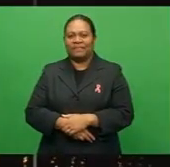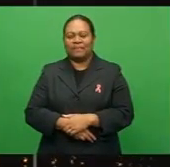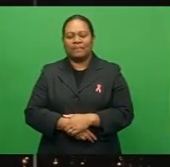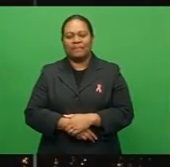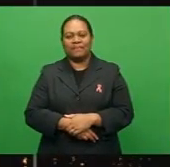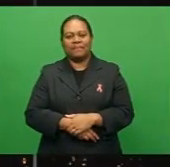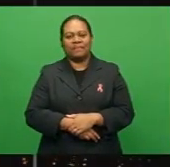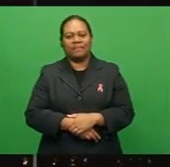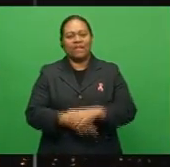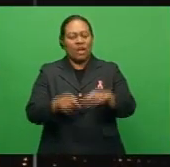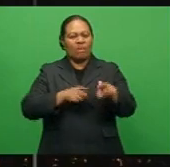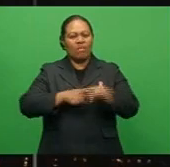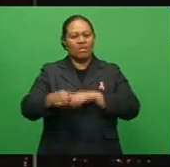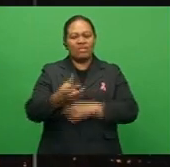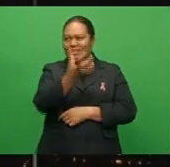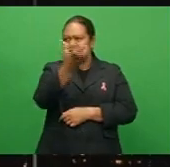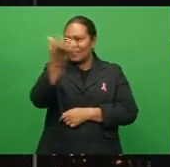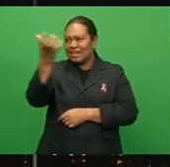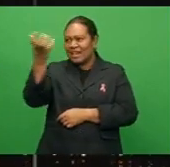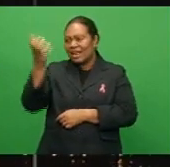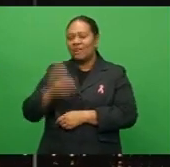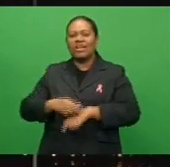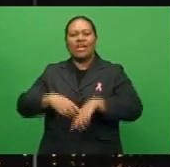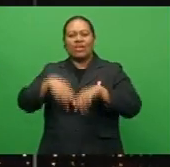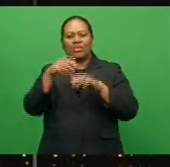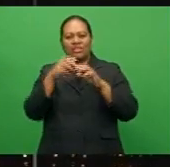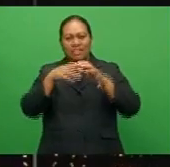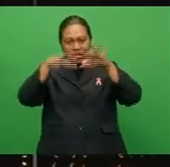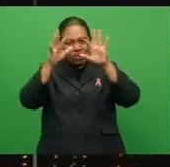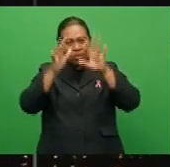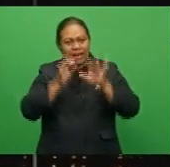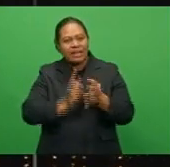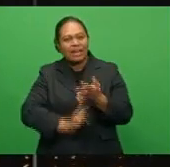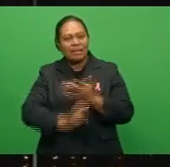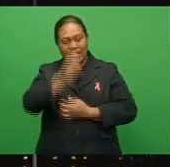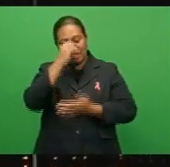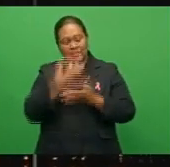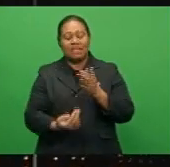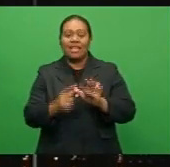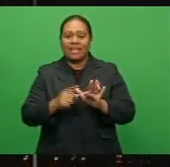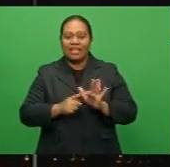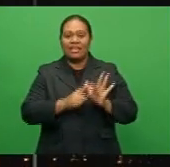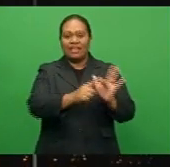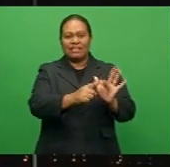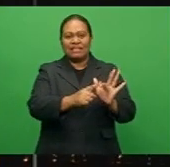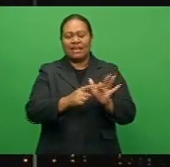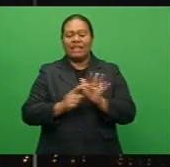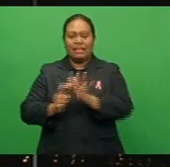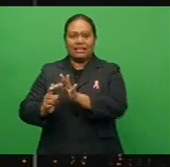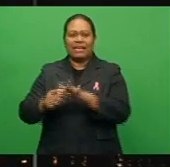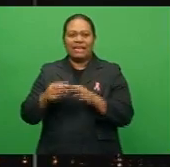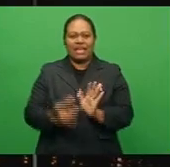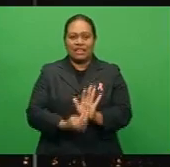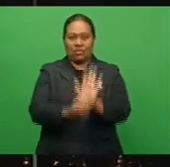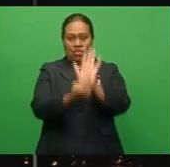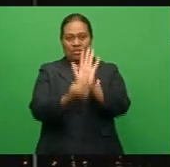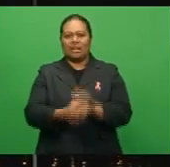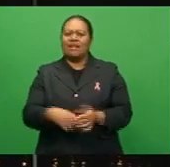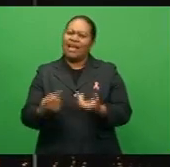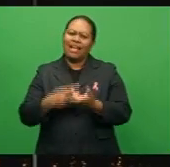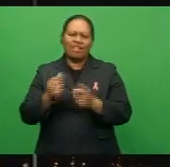remains. Netters are aware that their consistent performance may earn themselves a spot in the Fiji Pool squad. Former Fiji Pool center